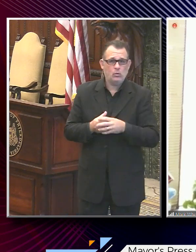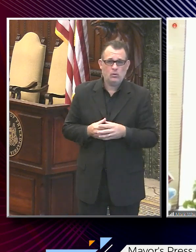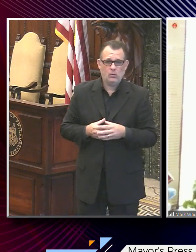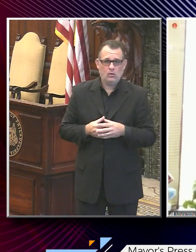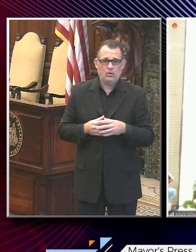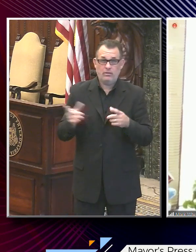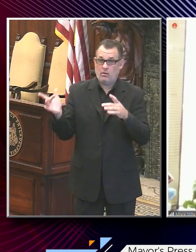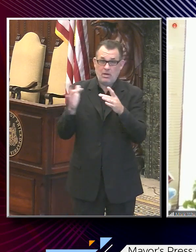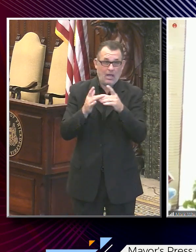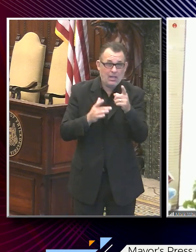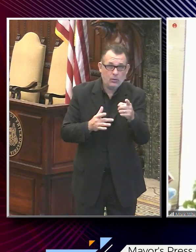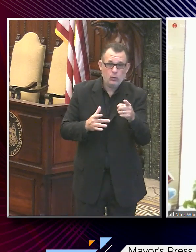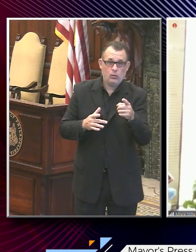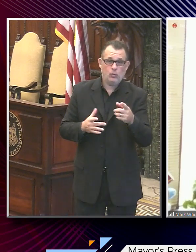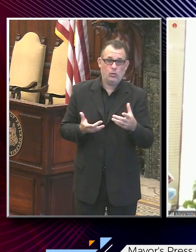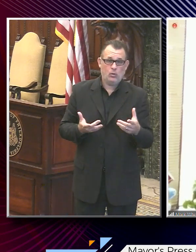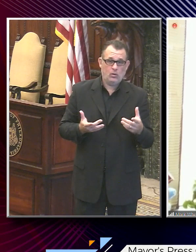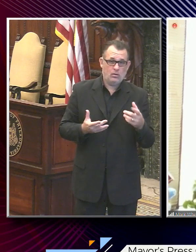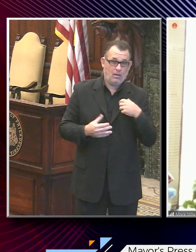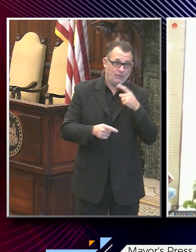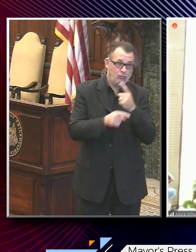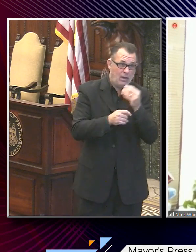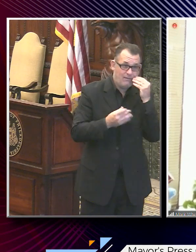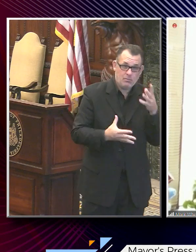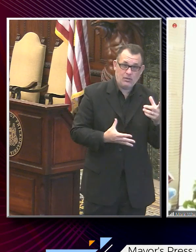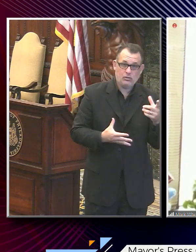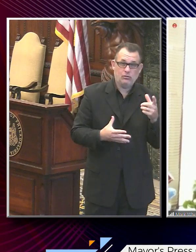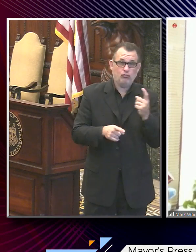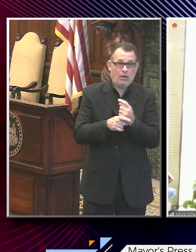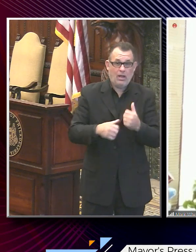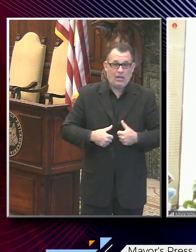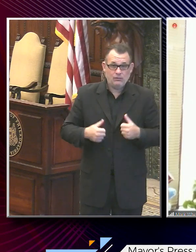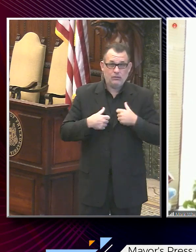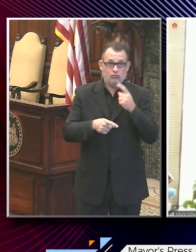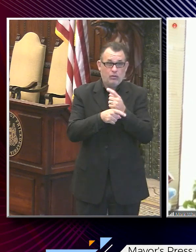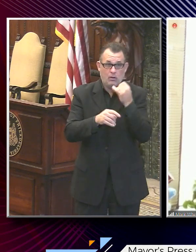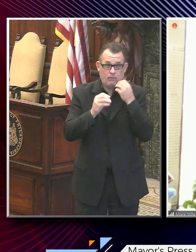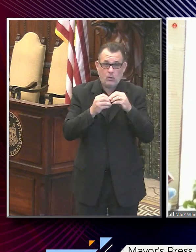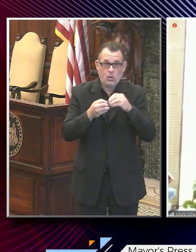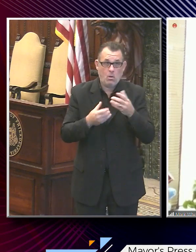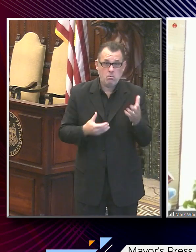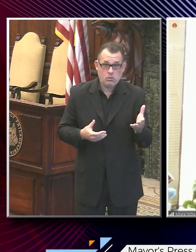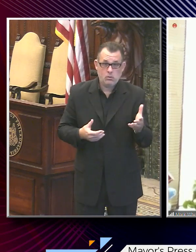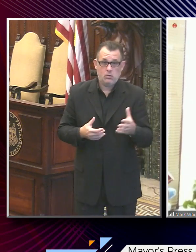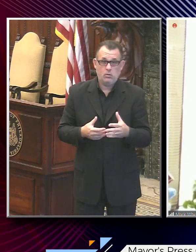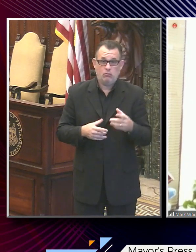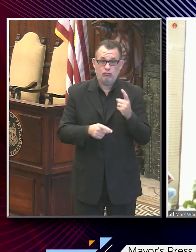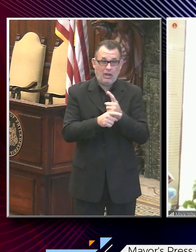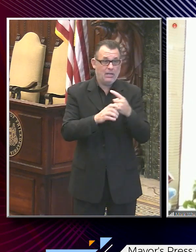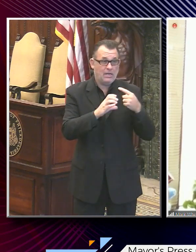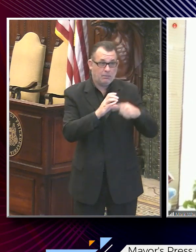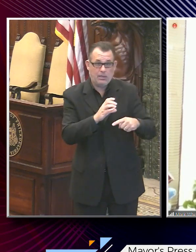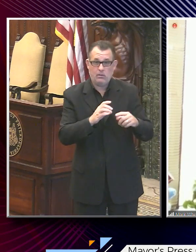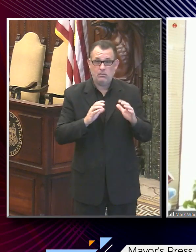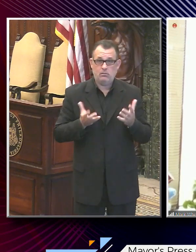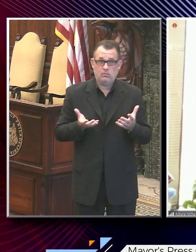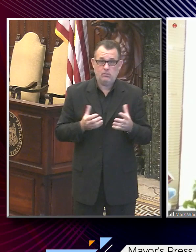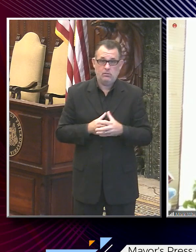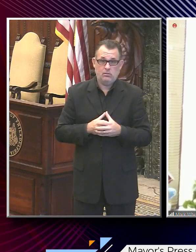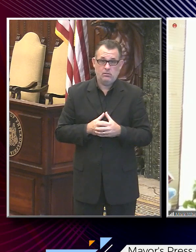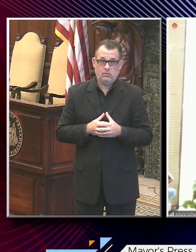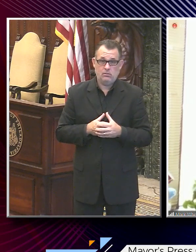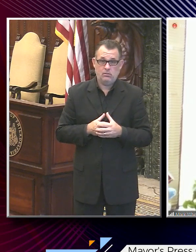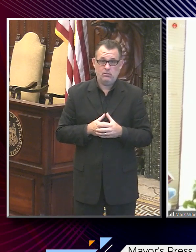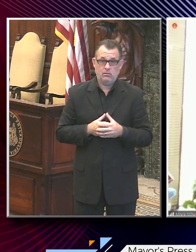conducted by the city and by the different school agencies, they are reaching the right email, the correct telephone